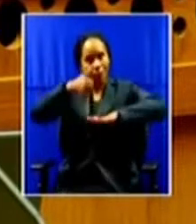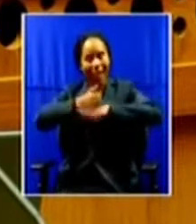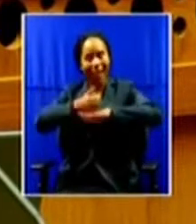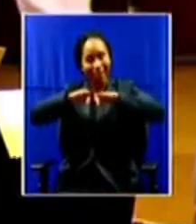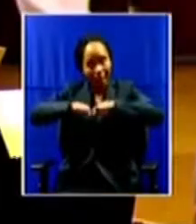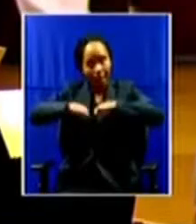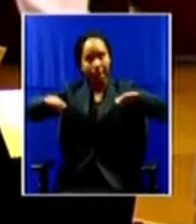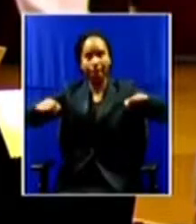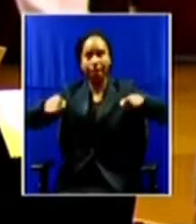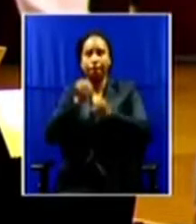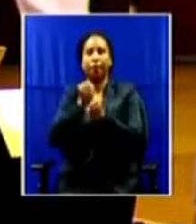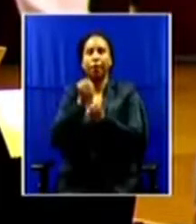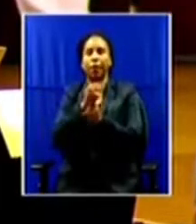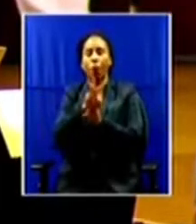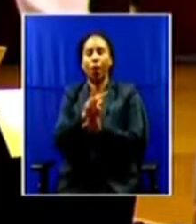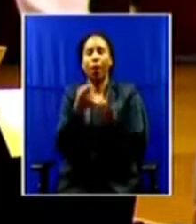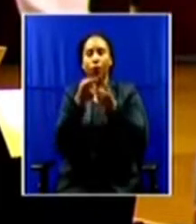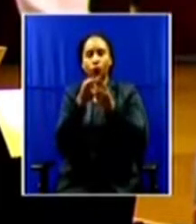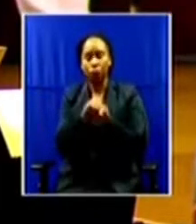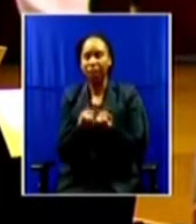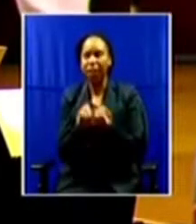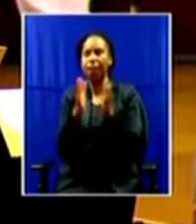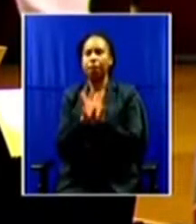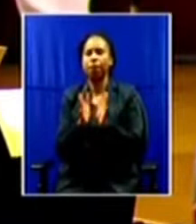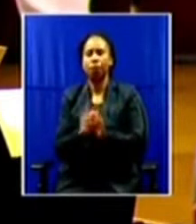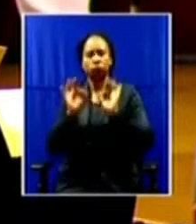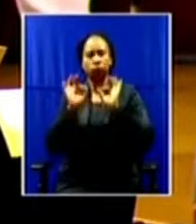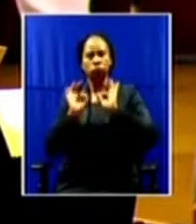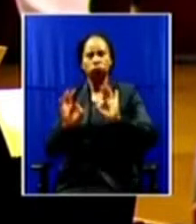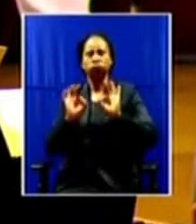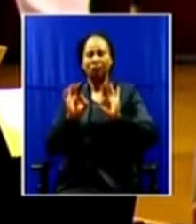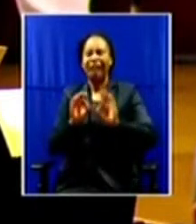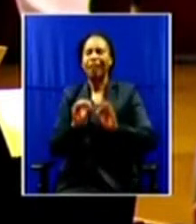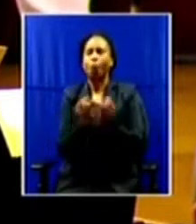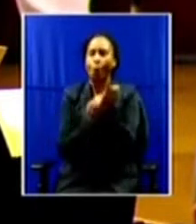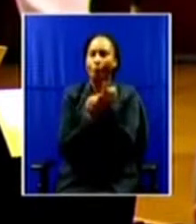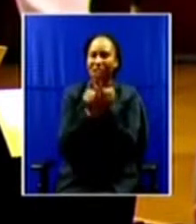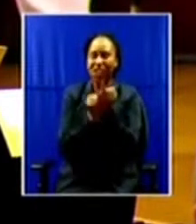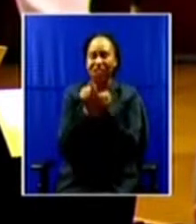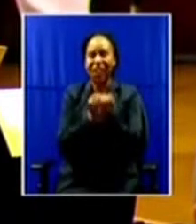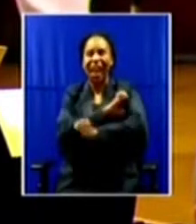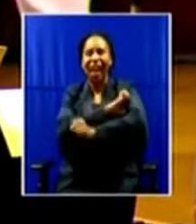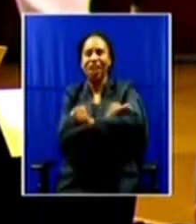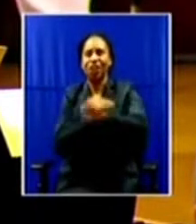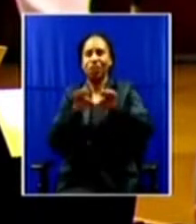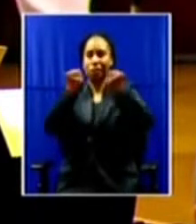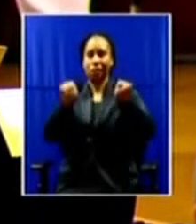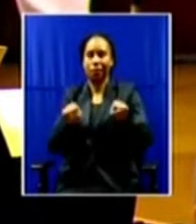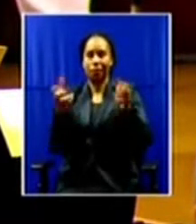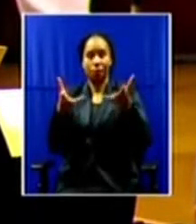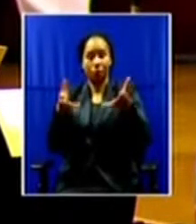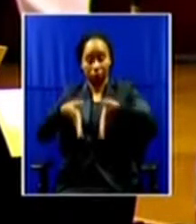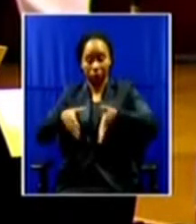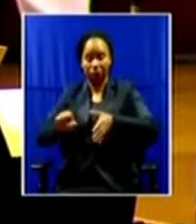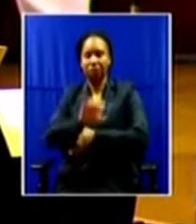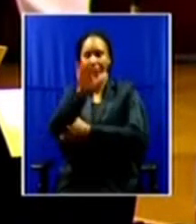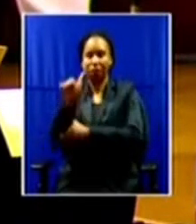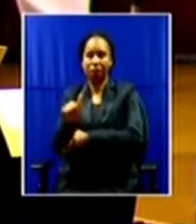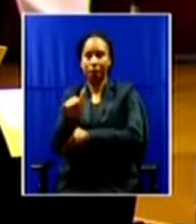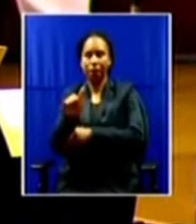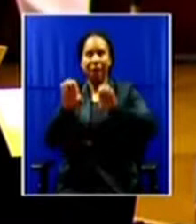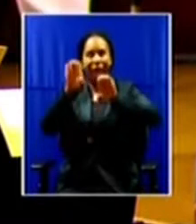an efficient, modern, and competitive energy system in South Africa. Eskom is